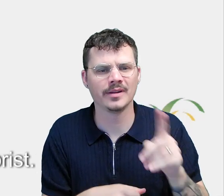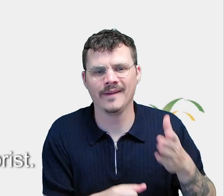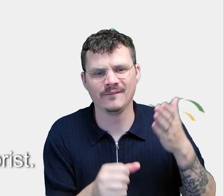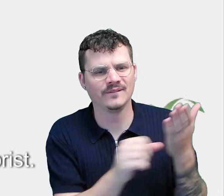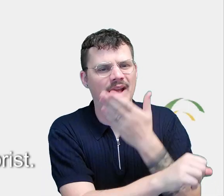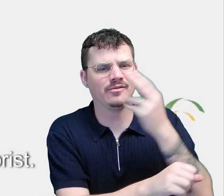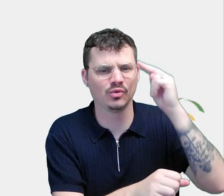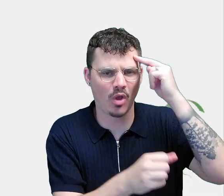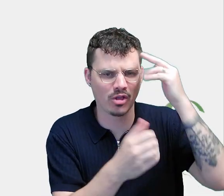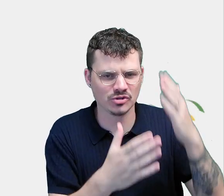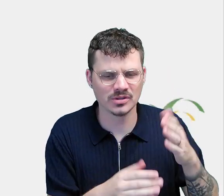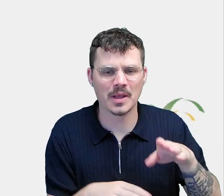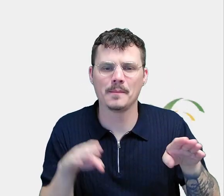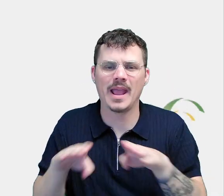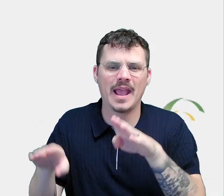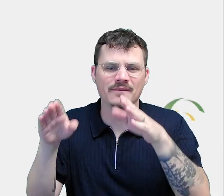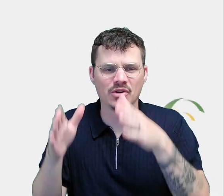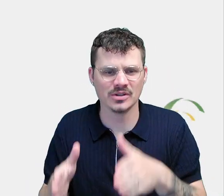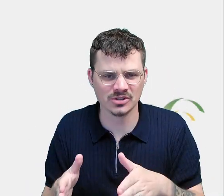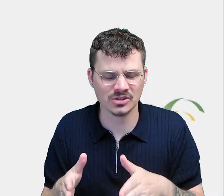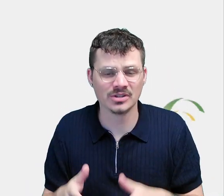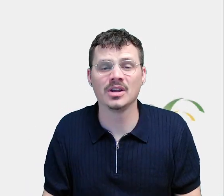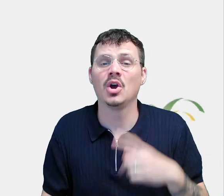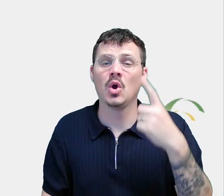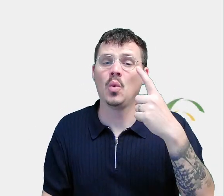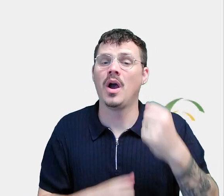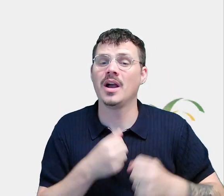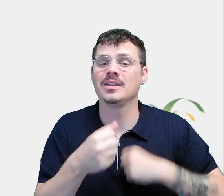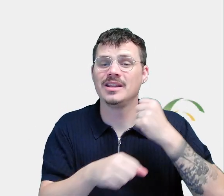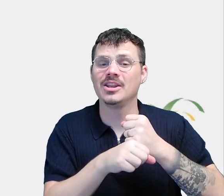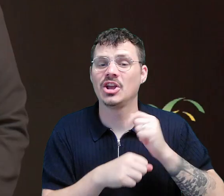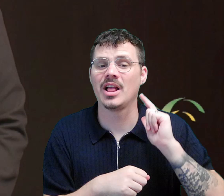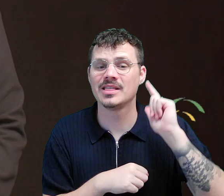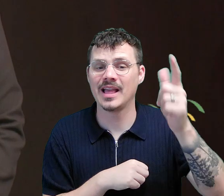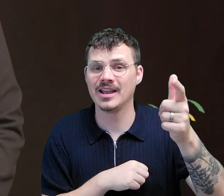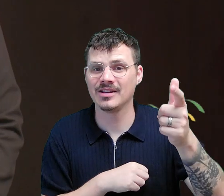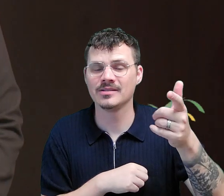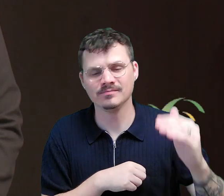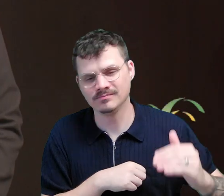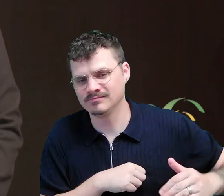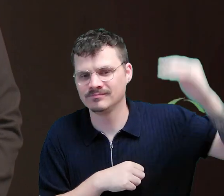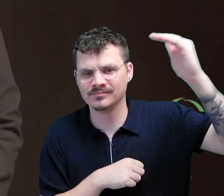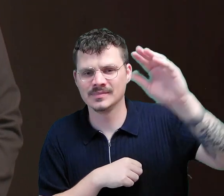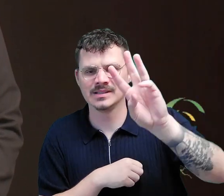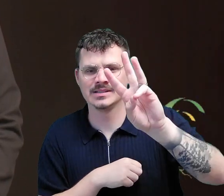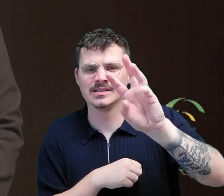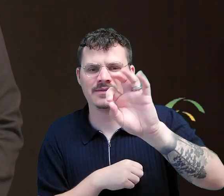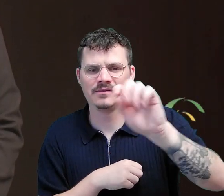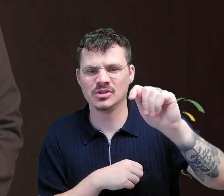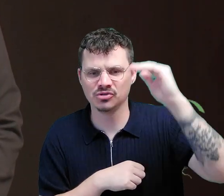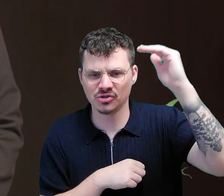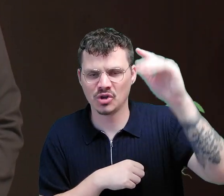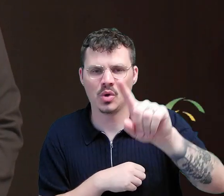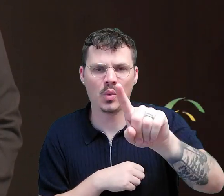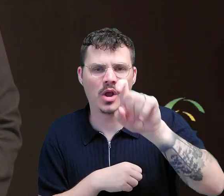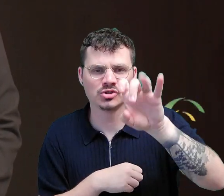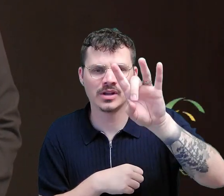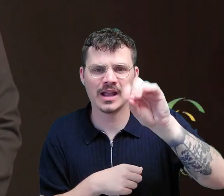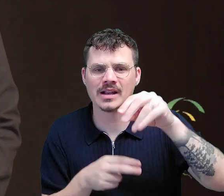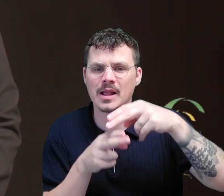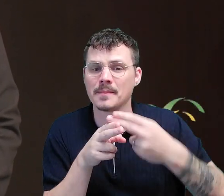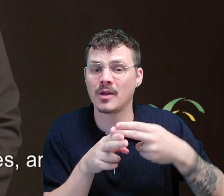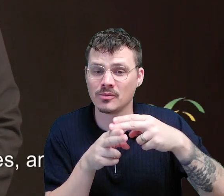and the behaviorist. And 1 year later, he's 6 feet tall, weighs 180